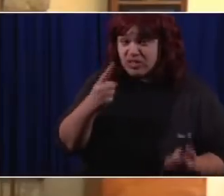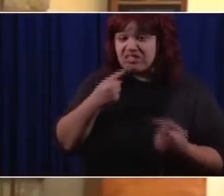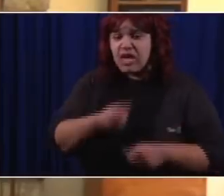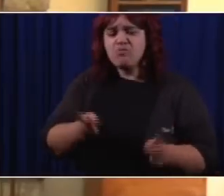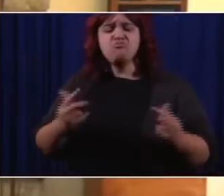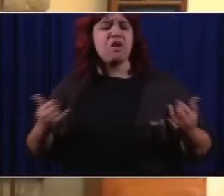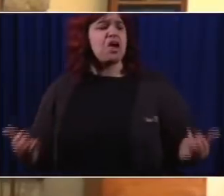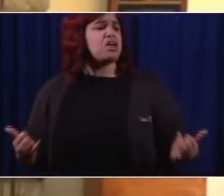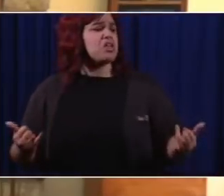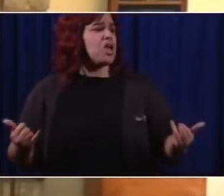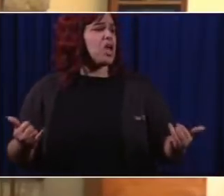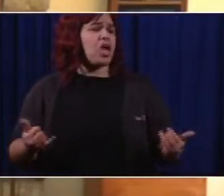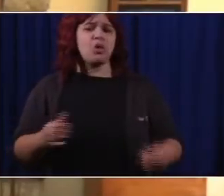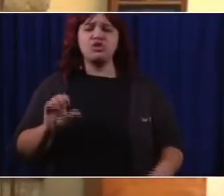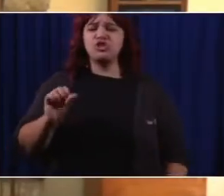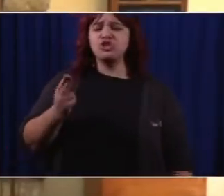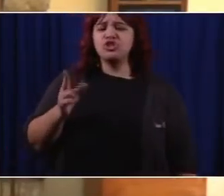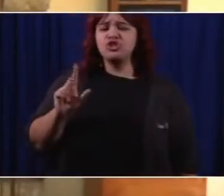order?